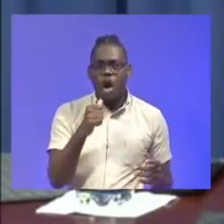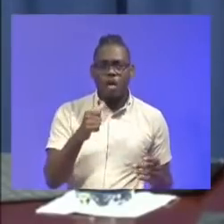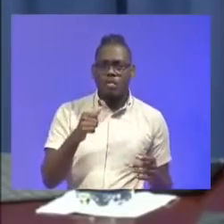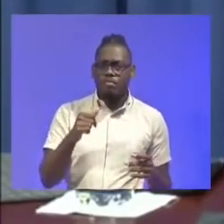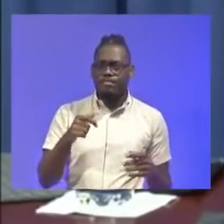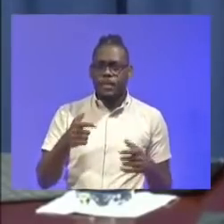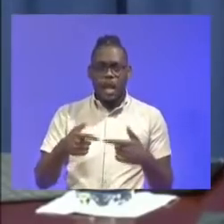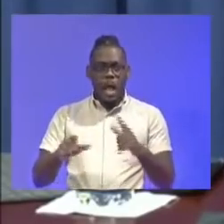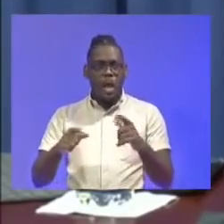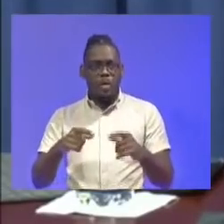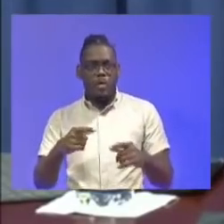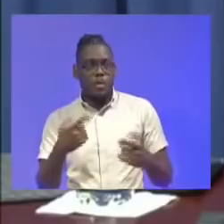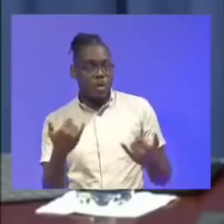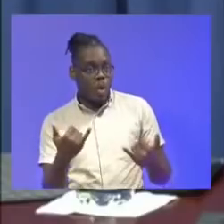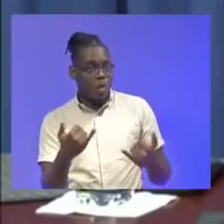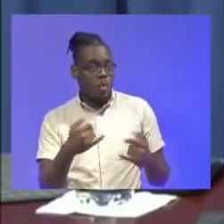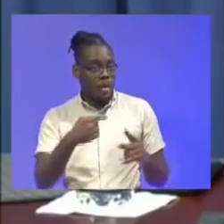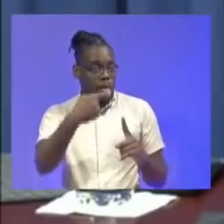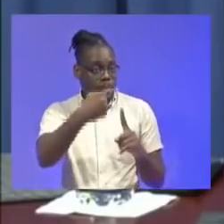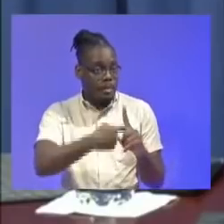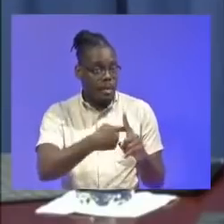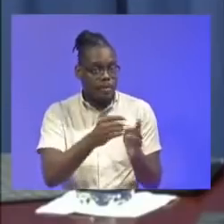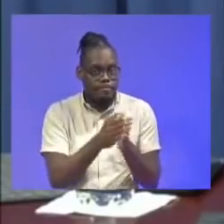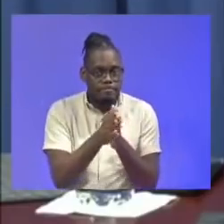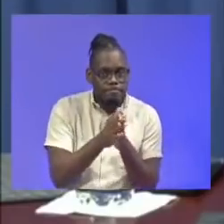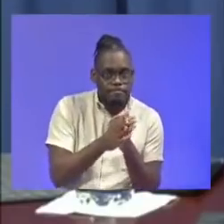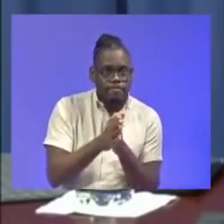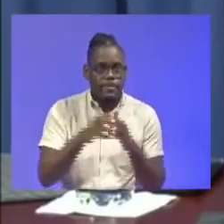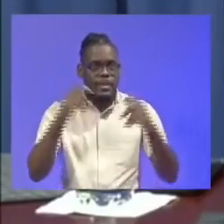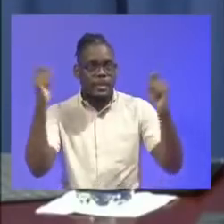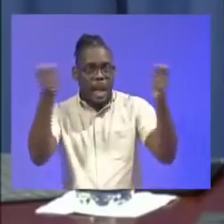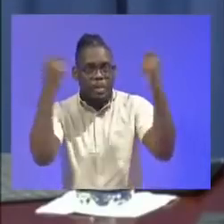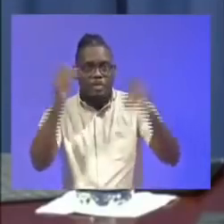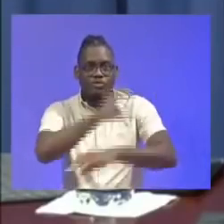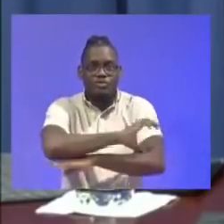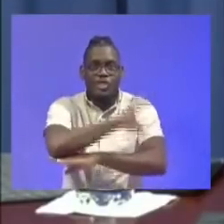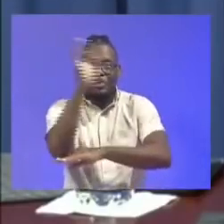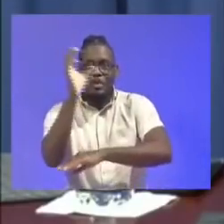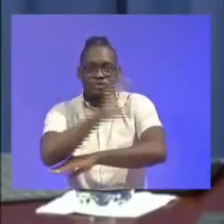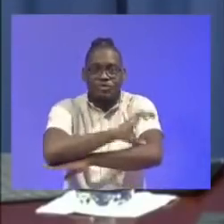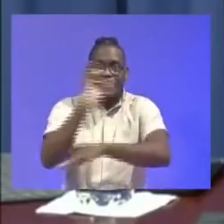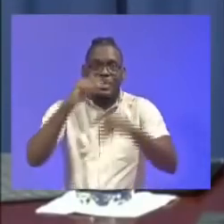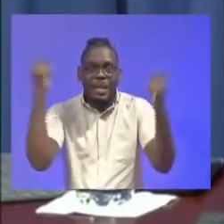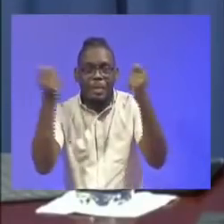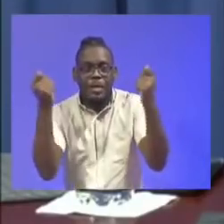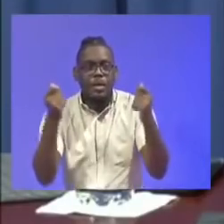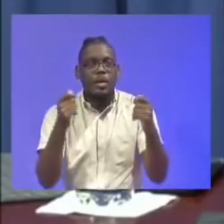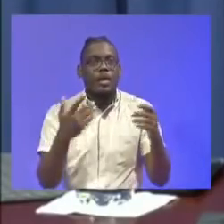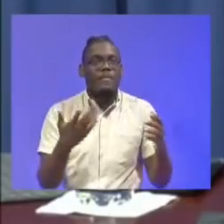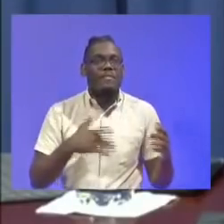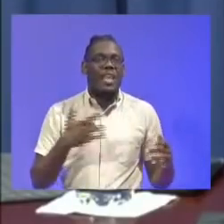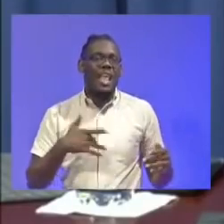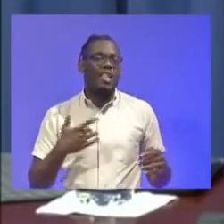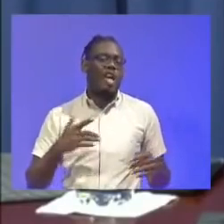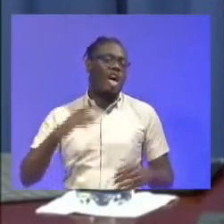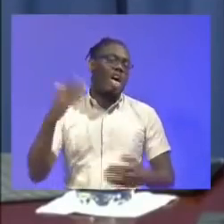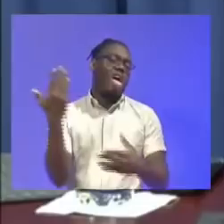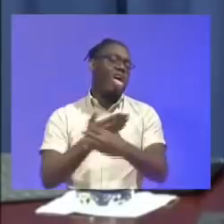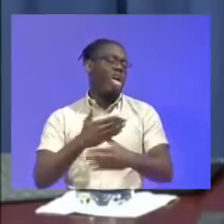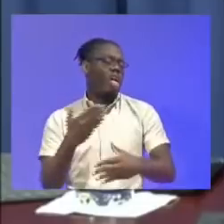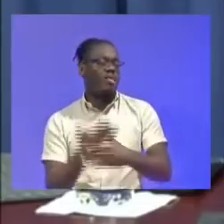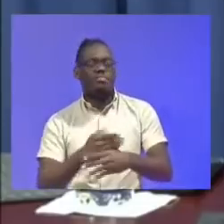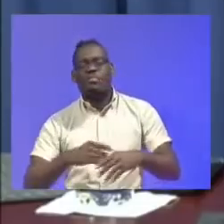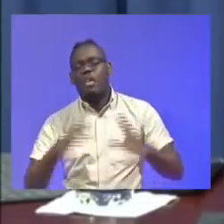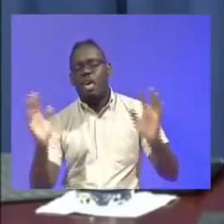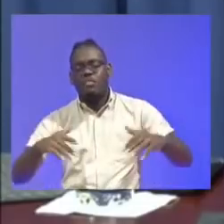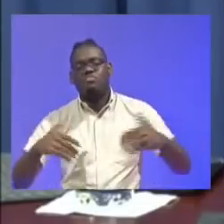Christmas, because you are in supermarkets, because you are out shopping, because you are doing Christmas activities with persons